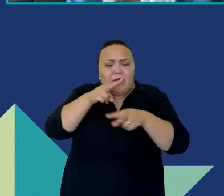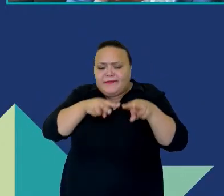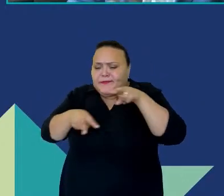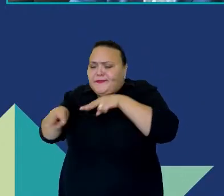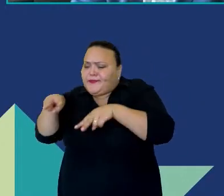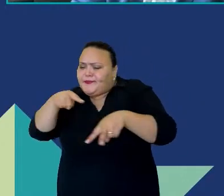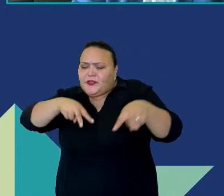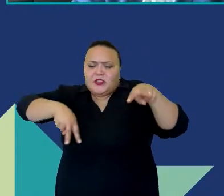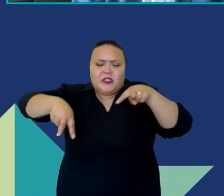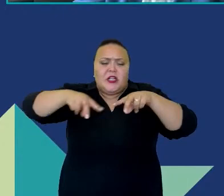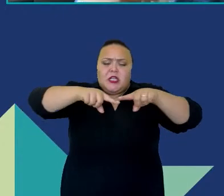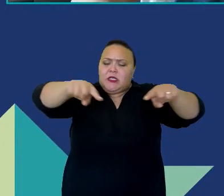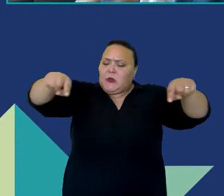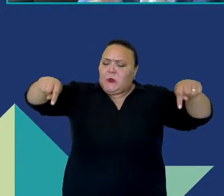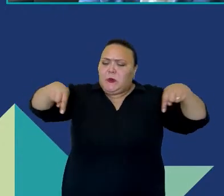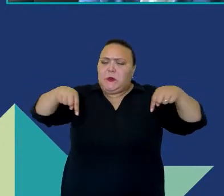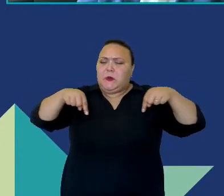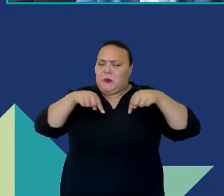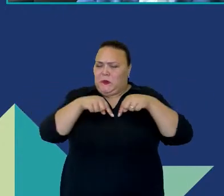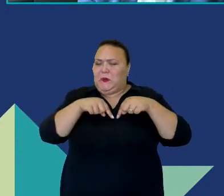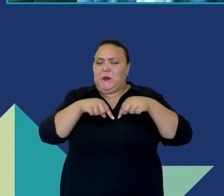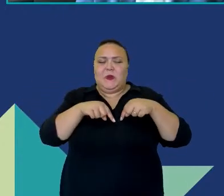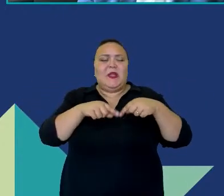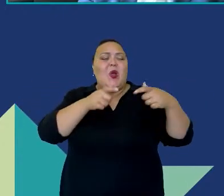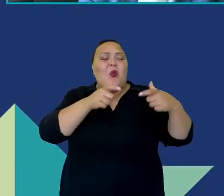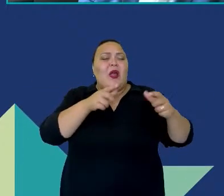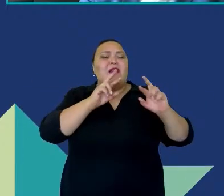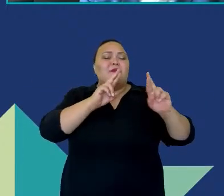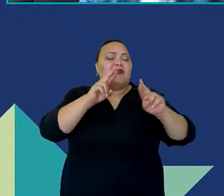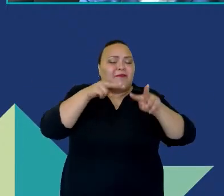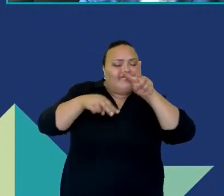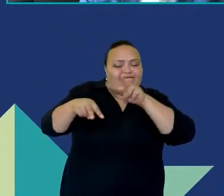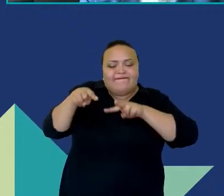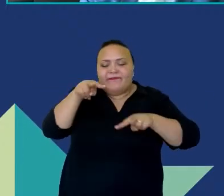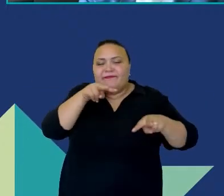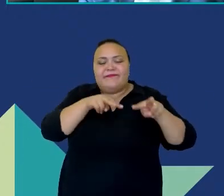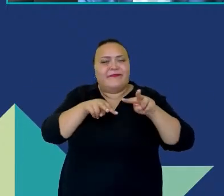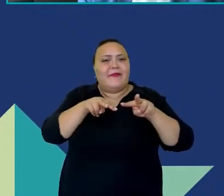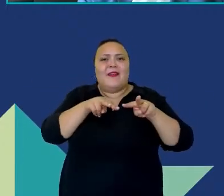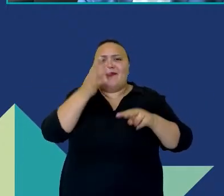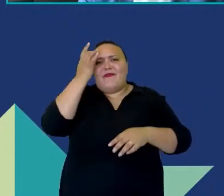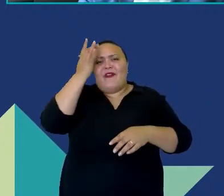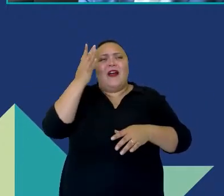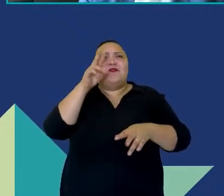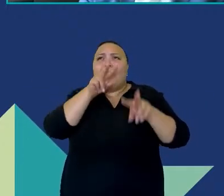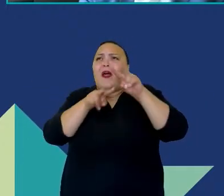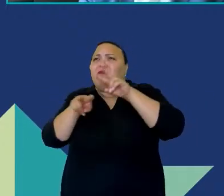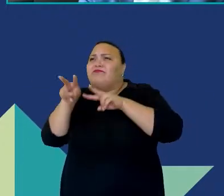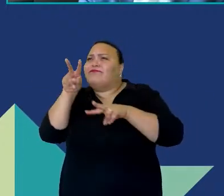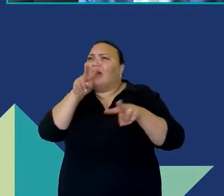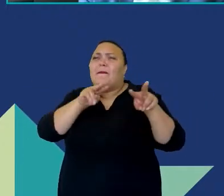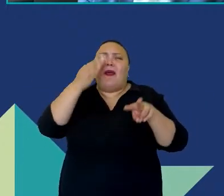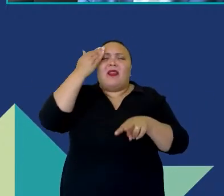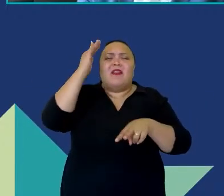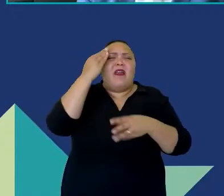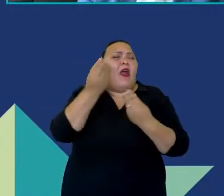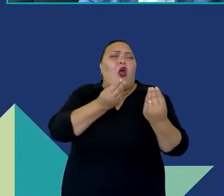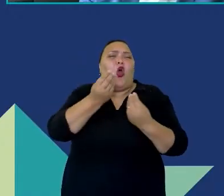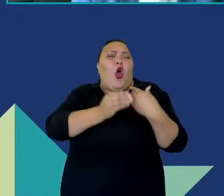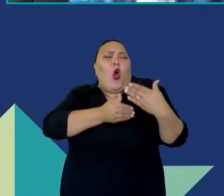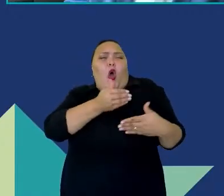very easy to read and very easy to understand where you are. I find it very, very useful.